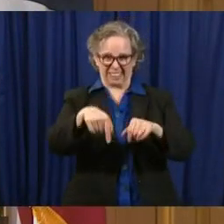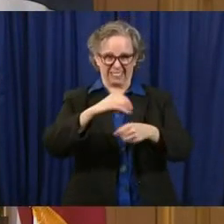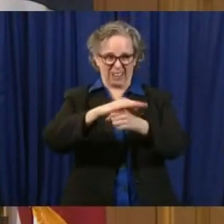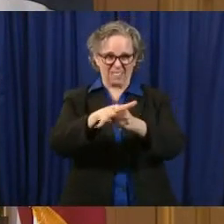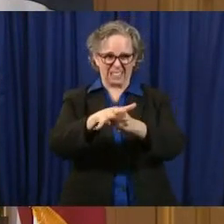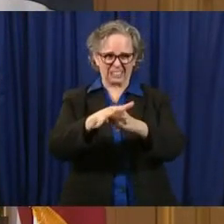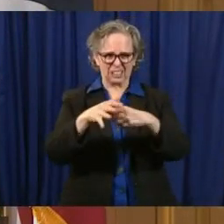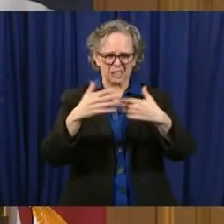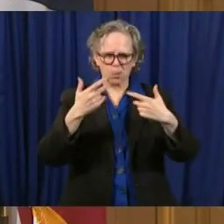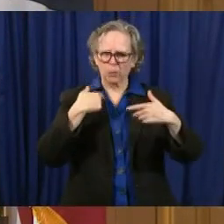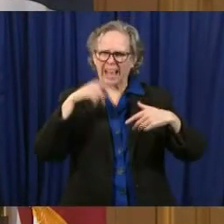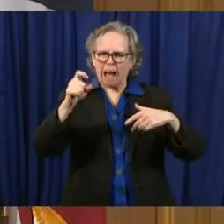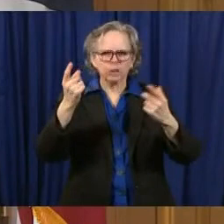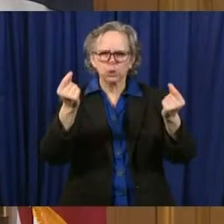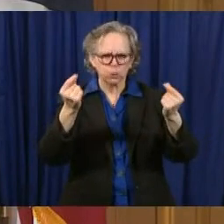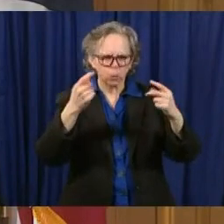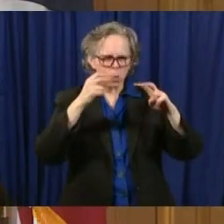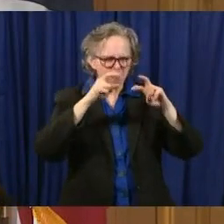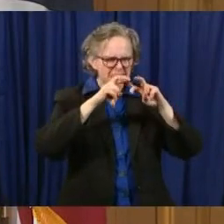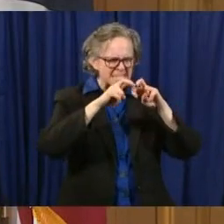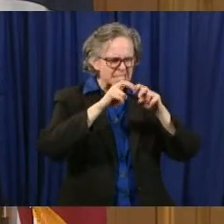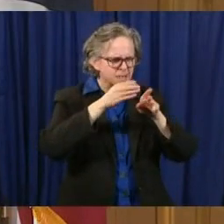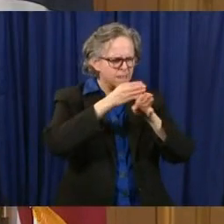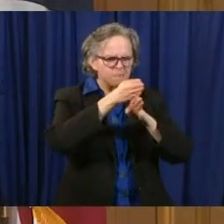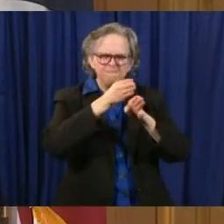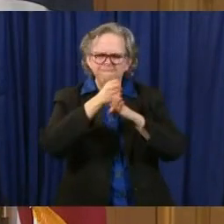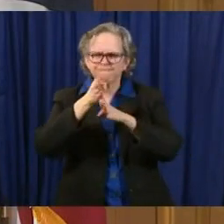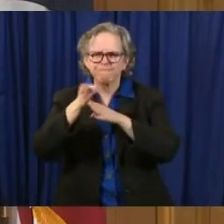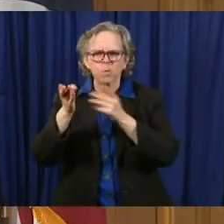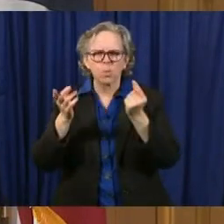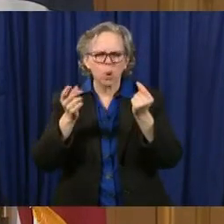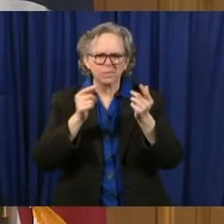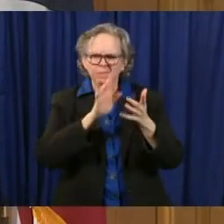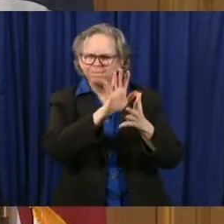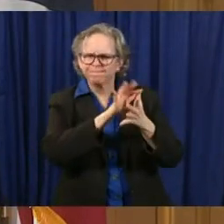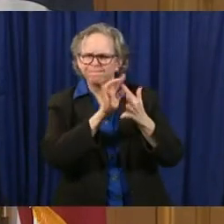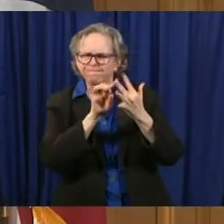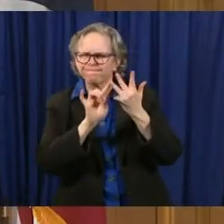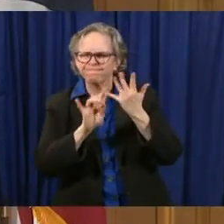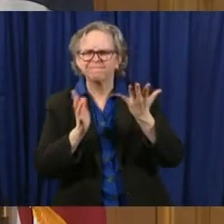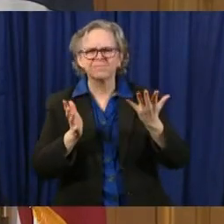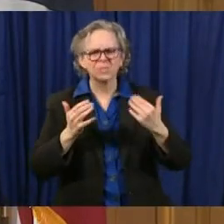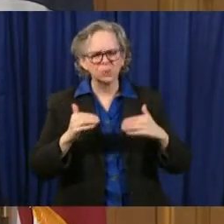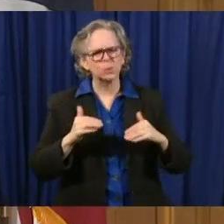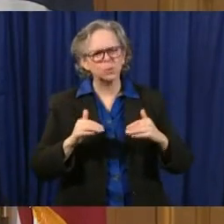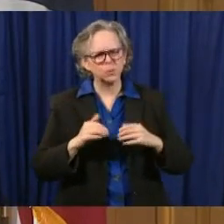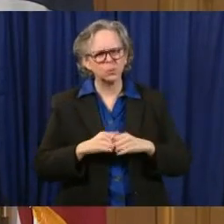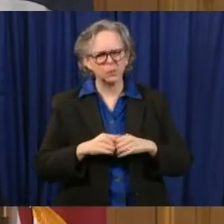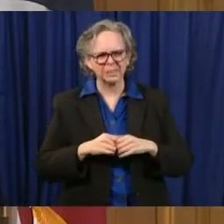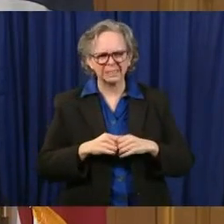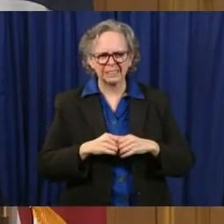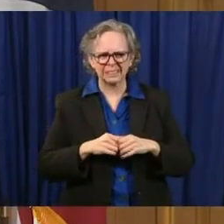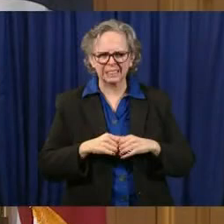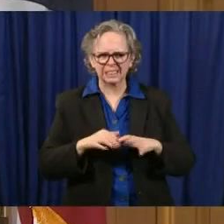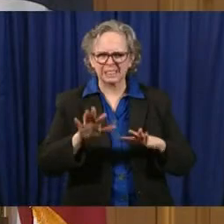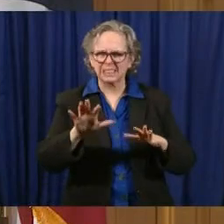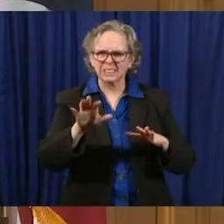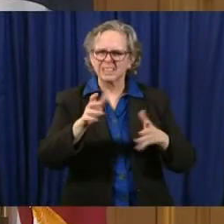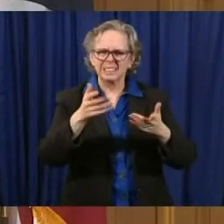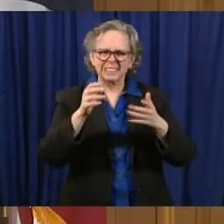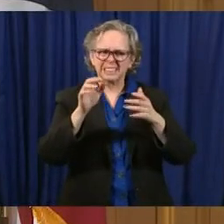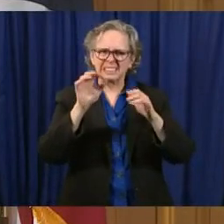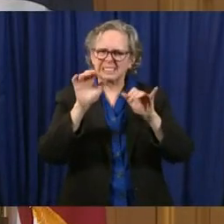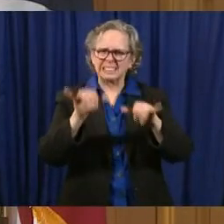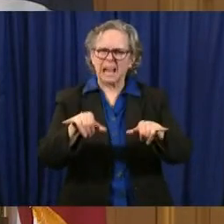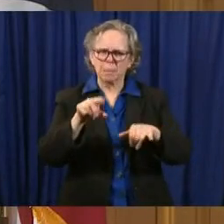we are faced with is the same question we always are faced with, but it sort of concentrates the mind, so